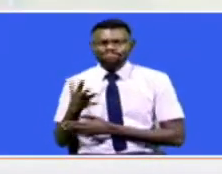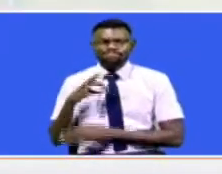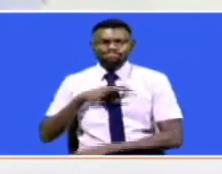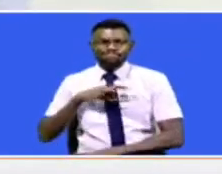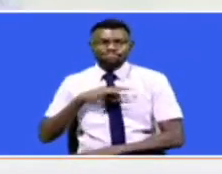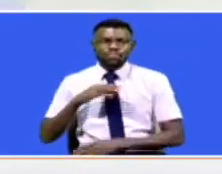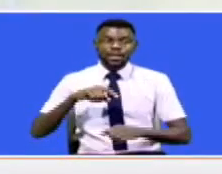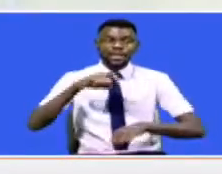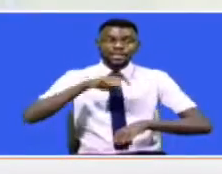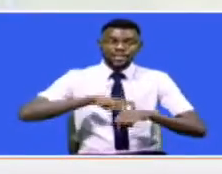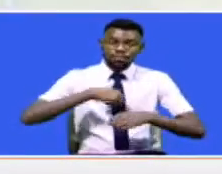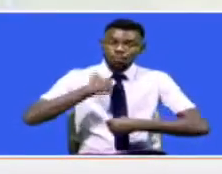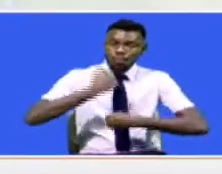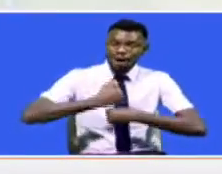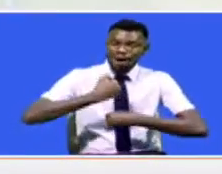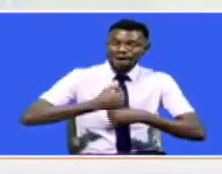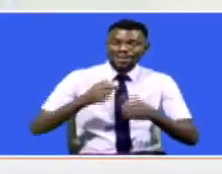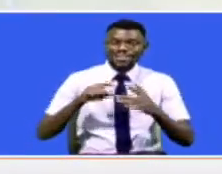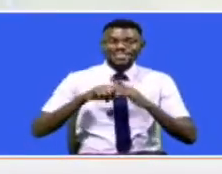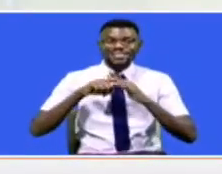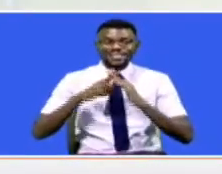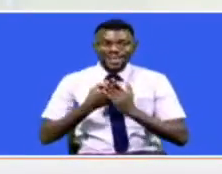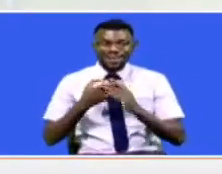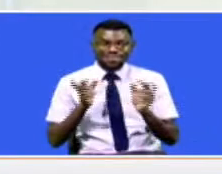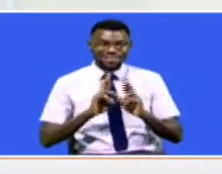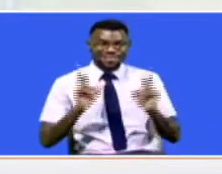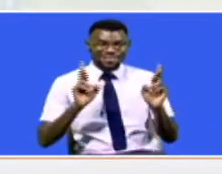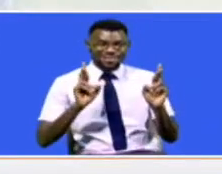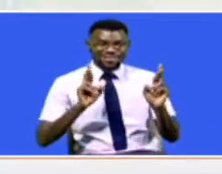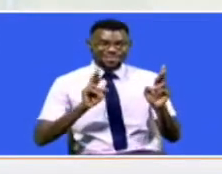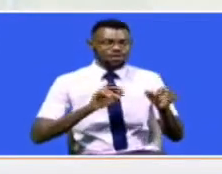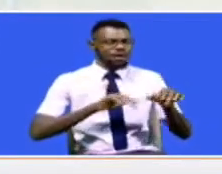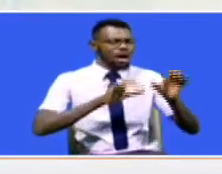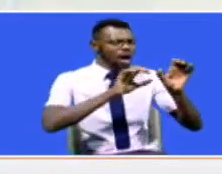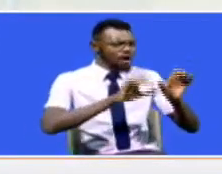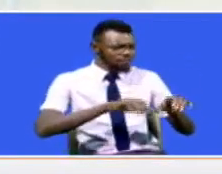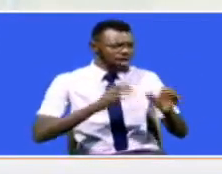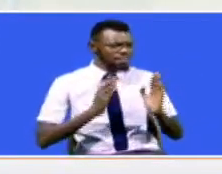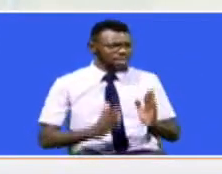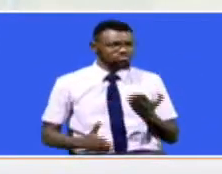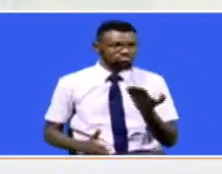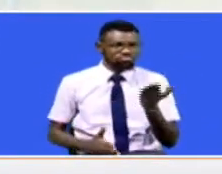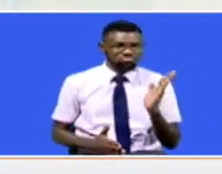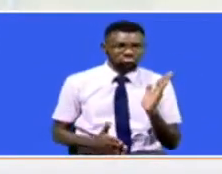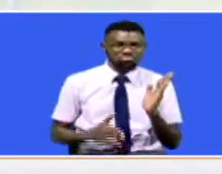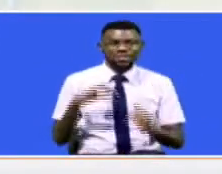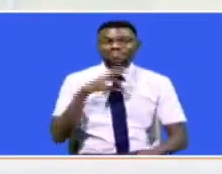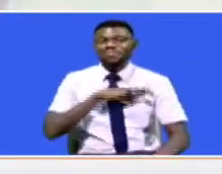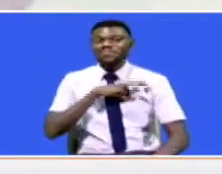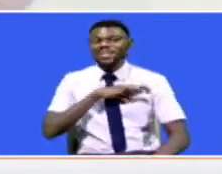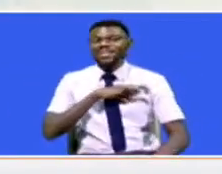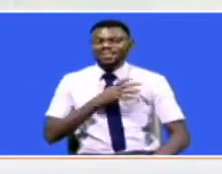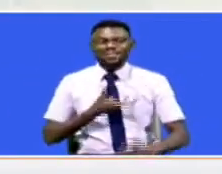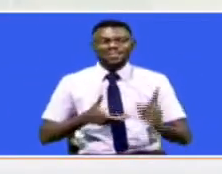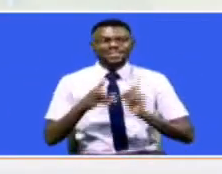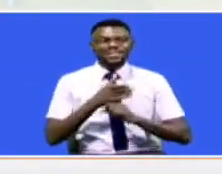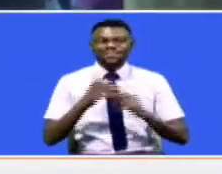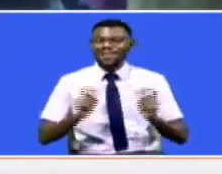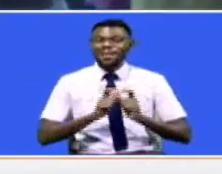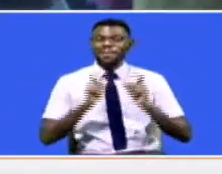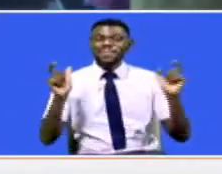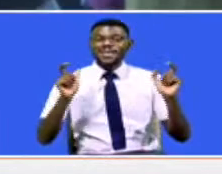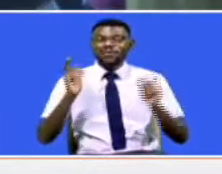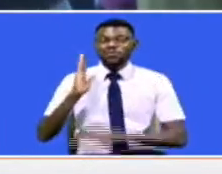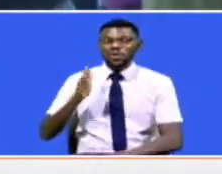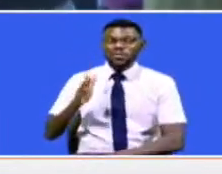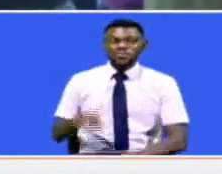them become operational, I can assure these farmers, those dividends will be very huge for them in terms of savings.